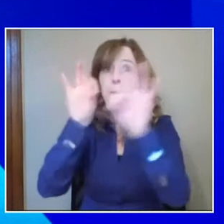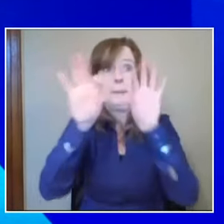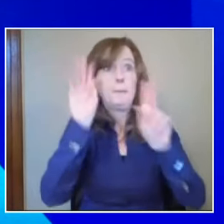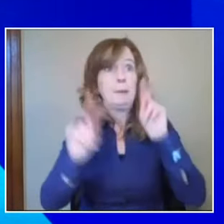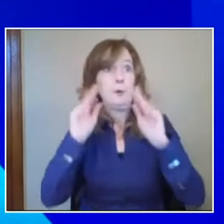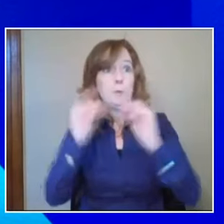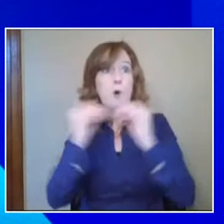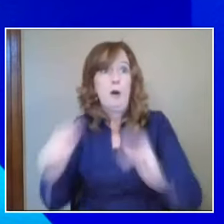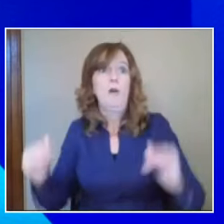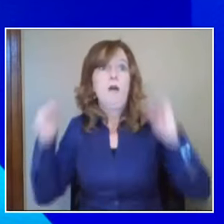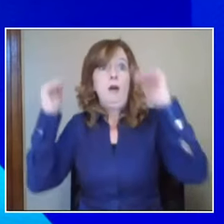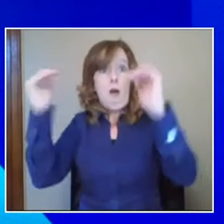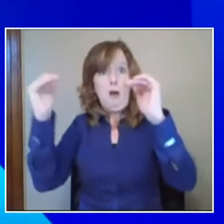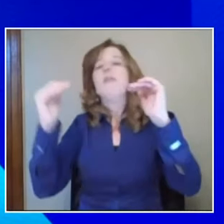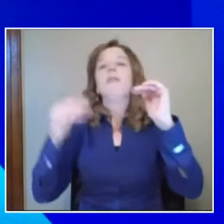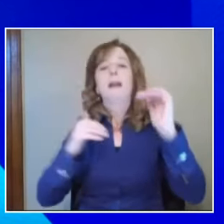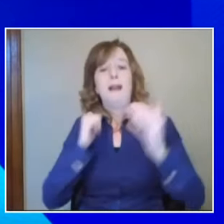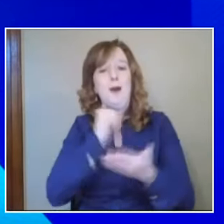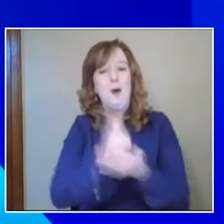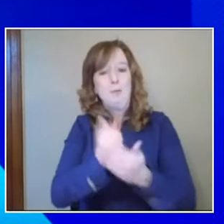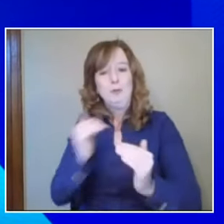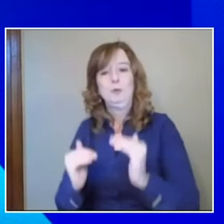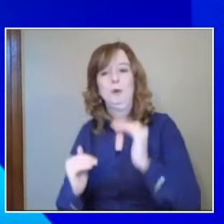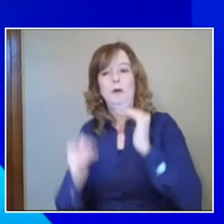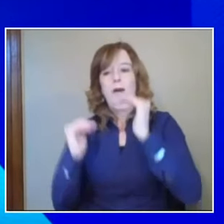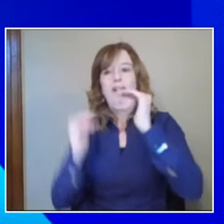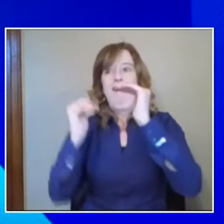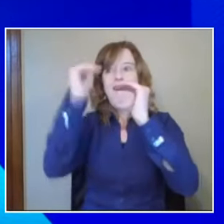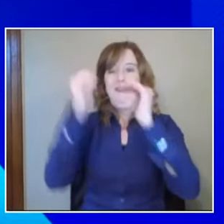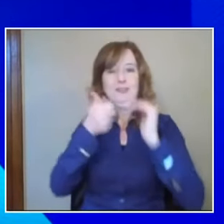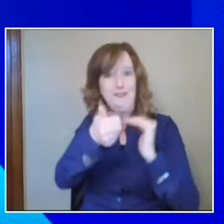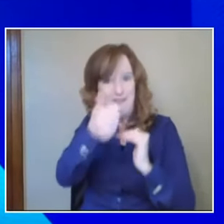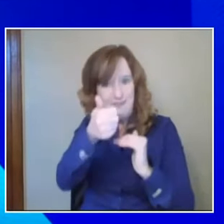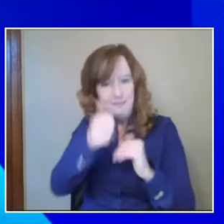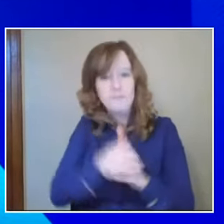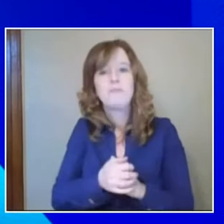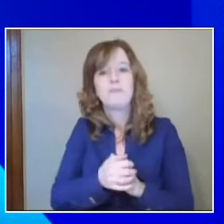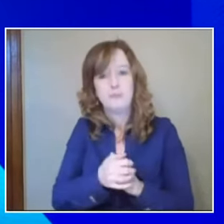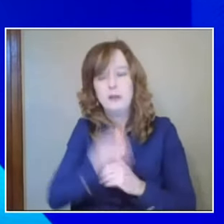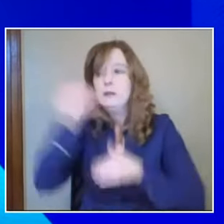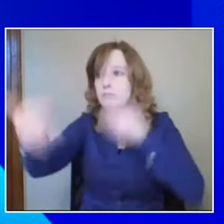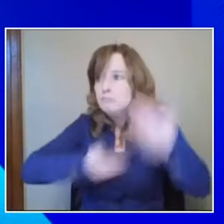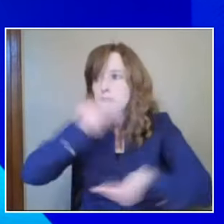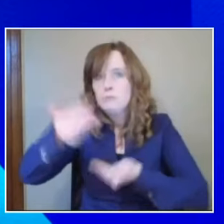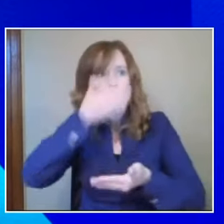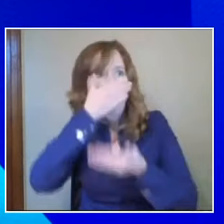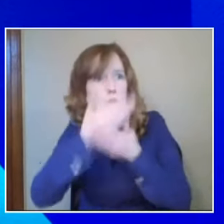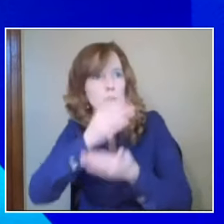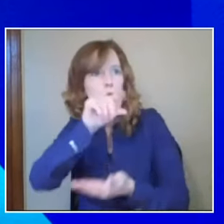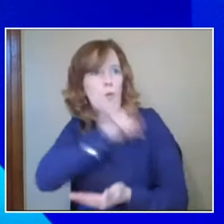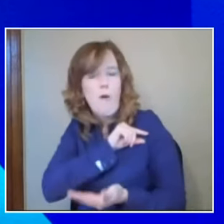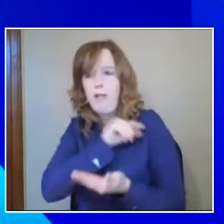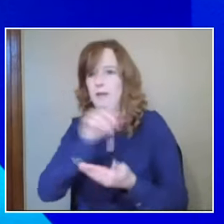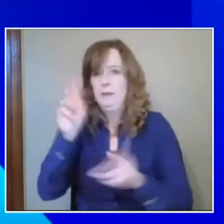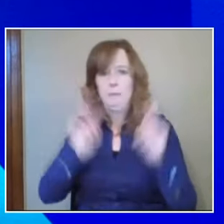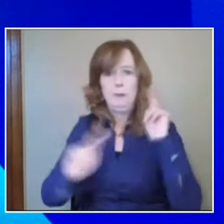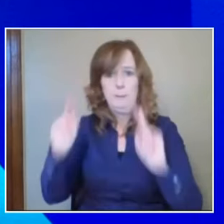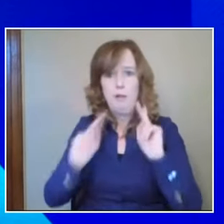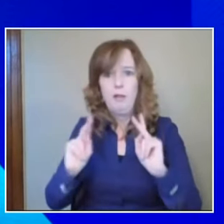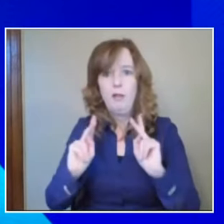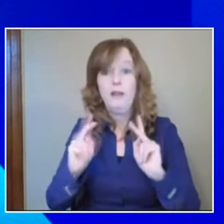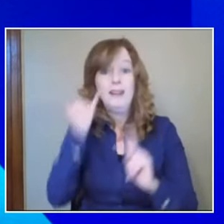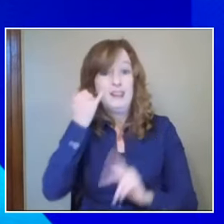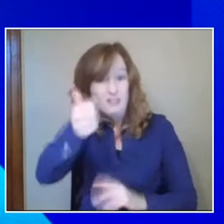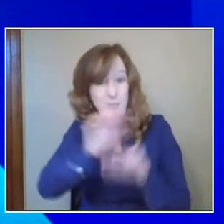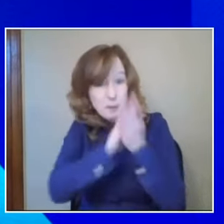games. Find quality people to be on your team. And when you're a manager, hire people who are smarter and better than